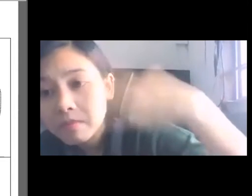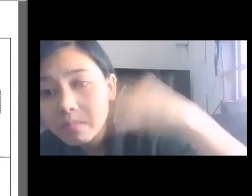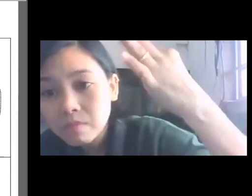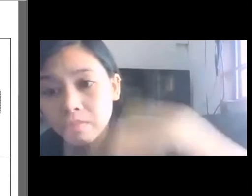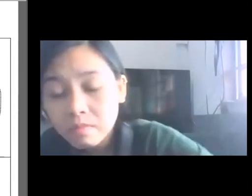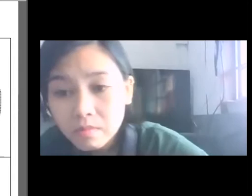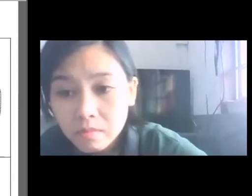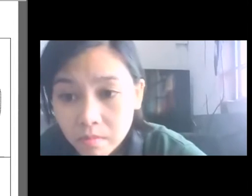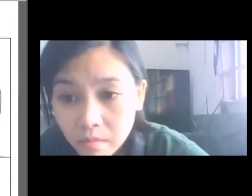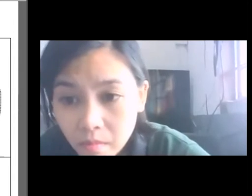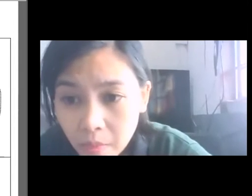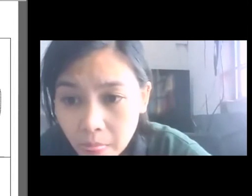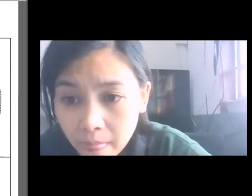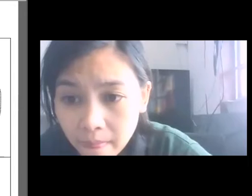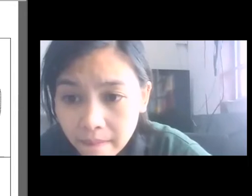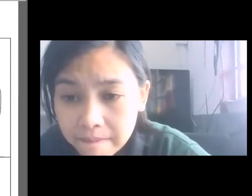hand shape.